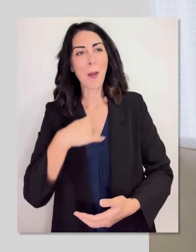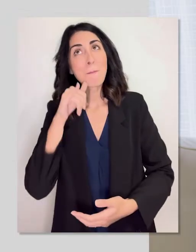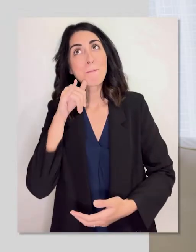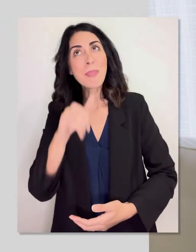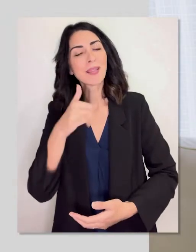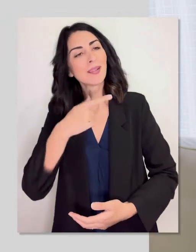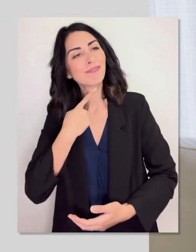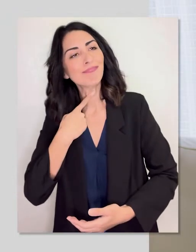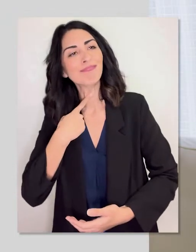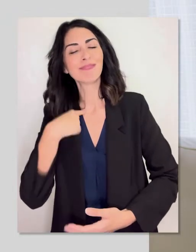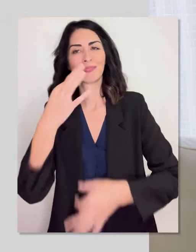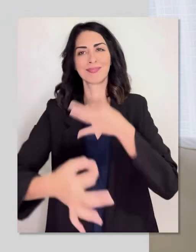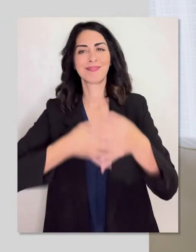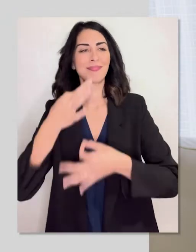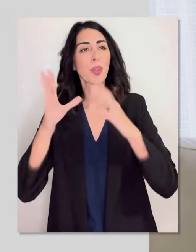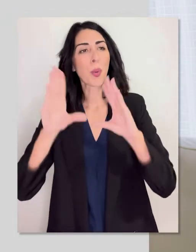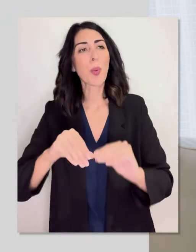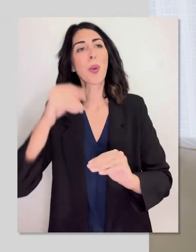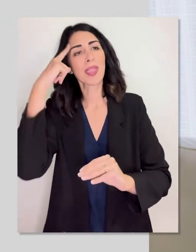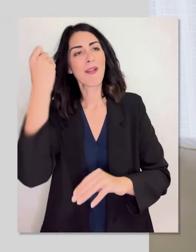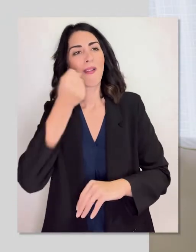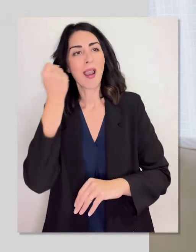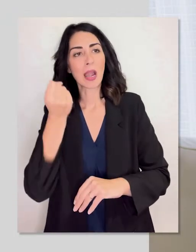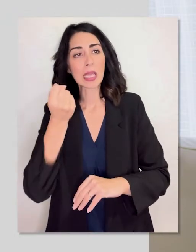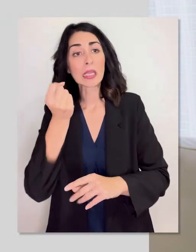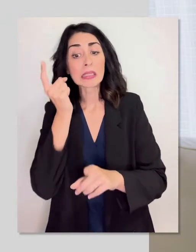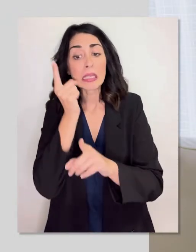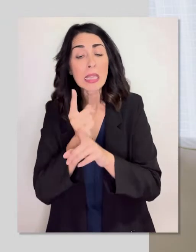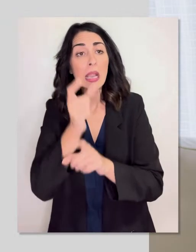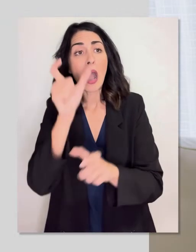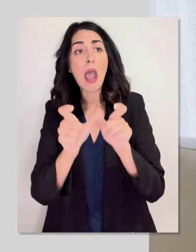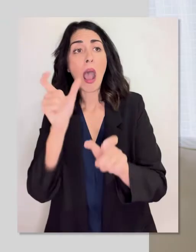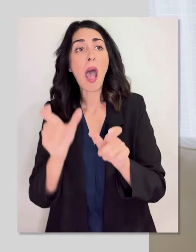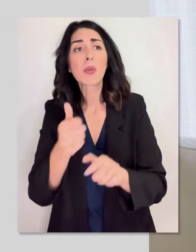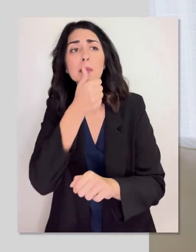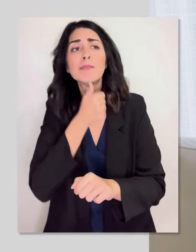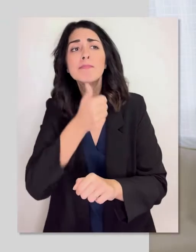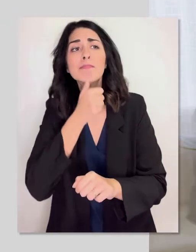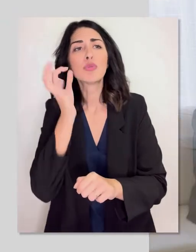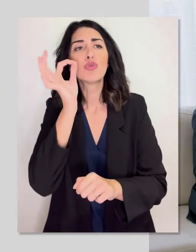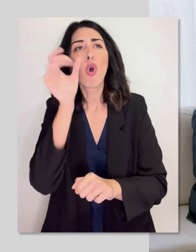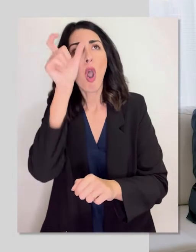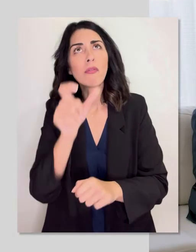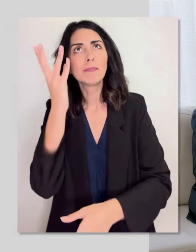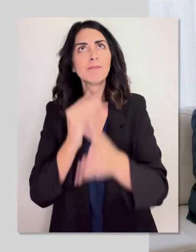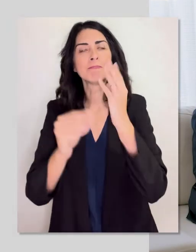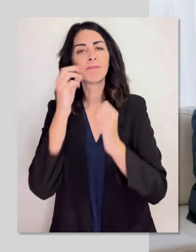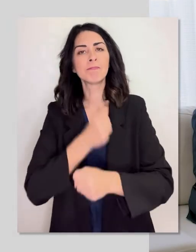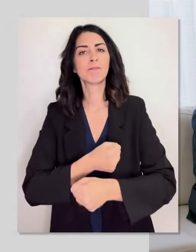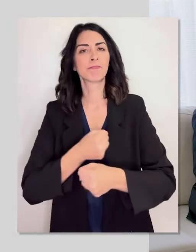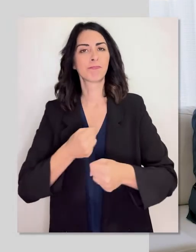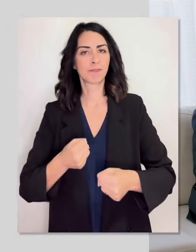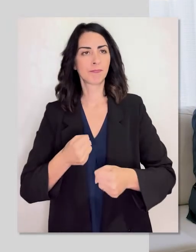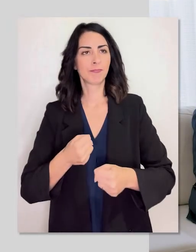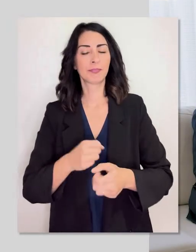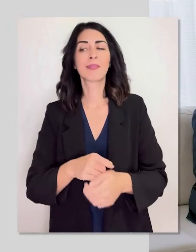talk about headache, especially to people that have headaches, to make them more informed. That's important, and